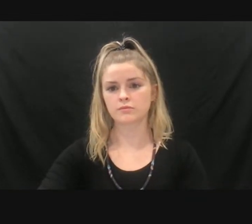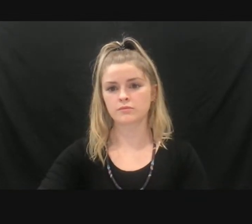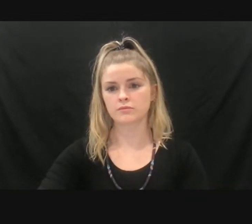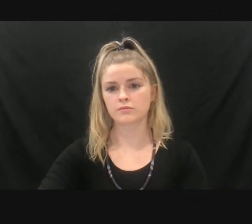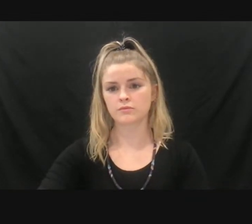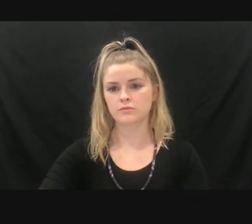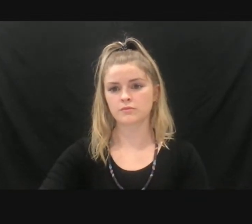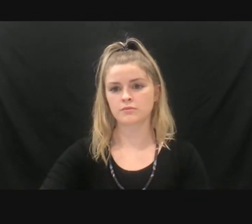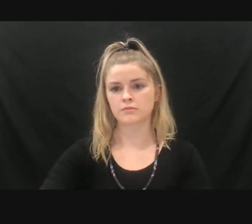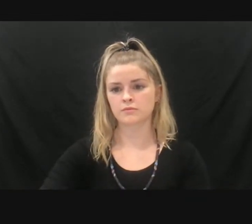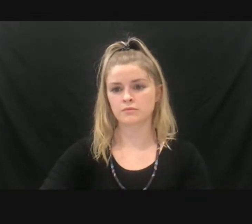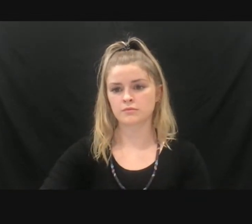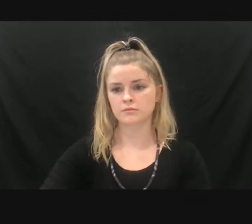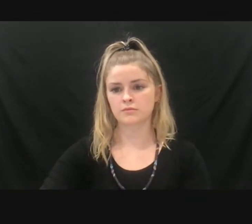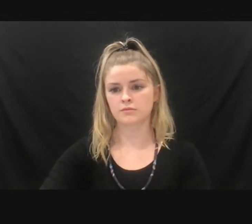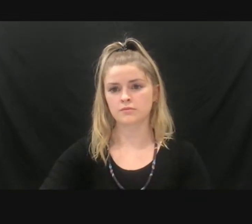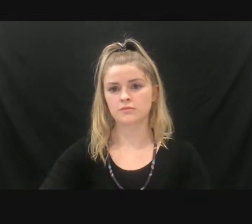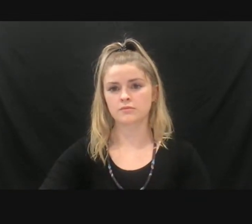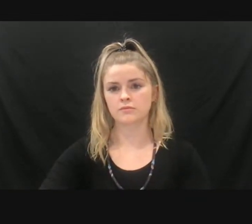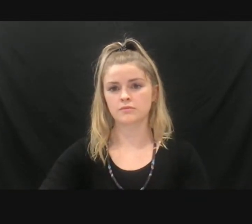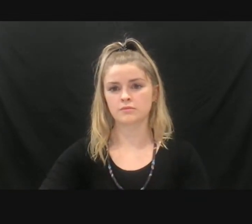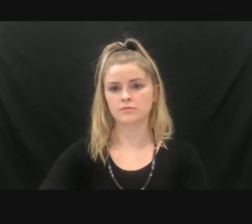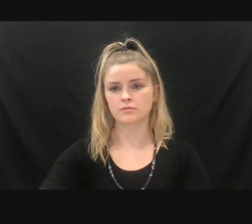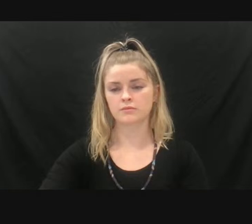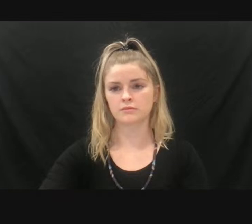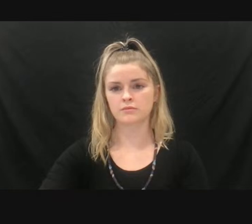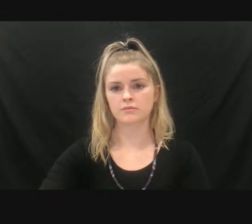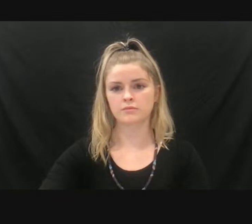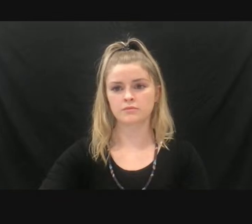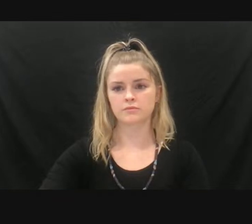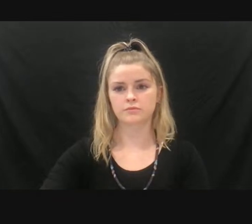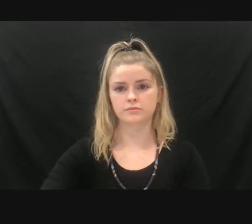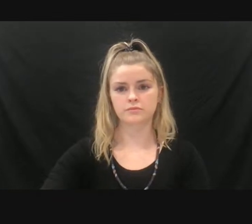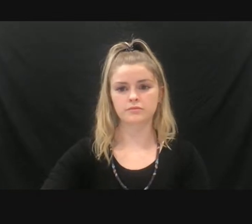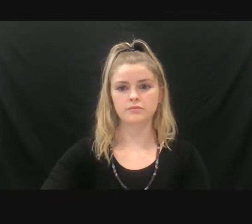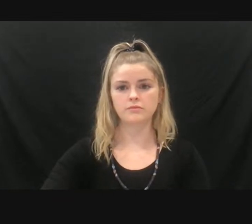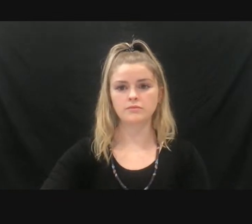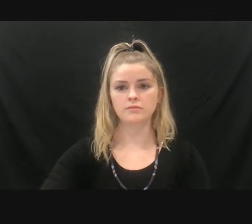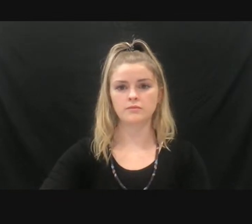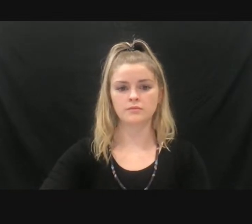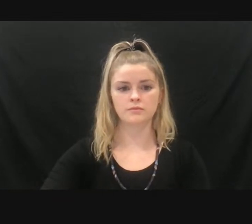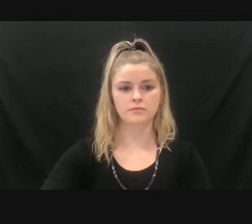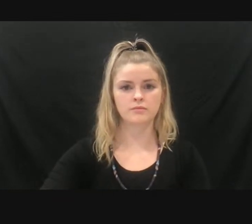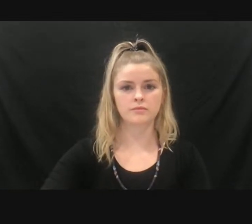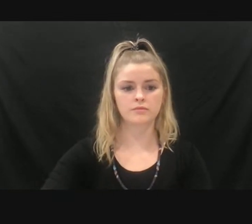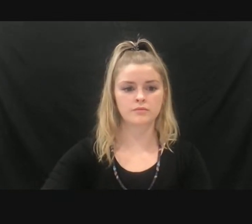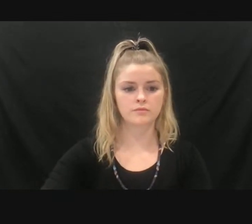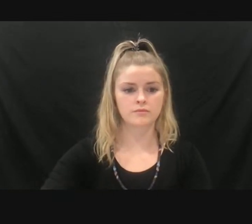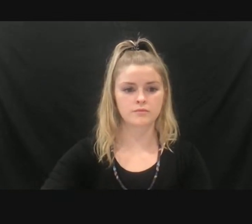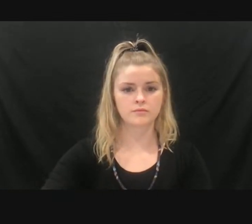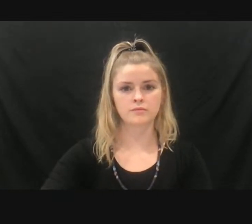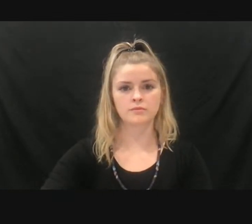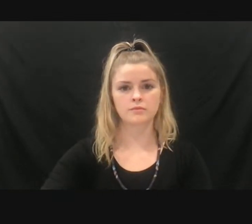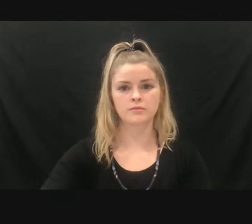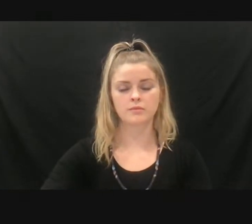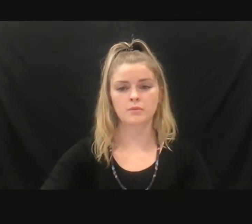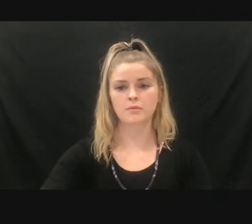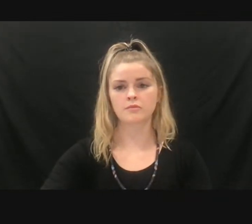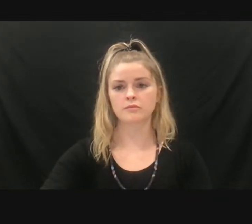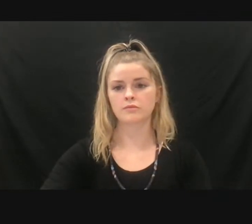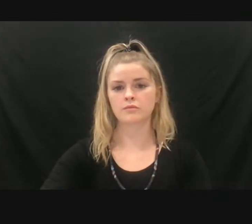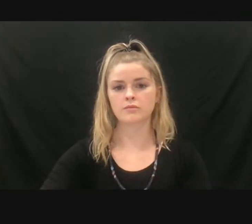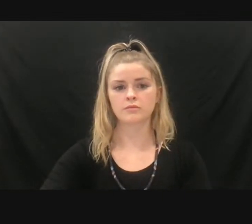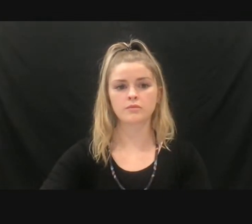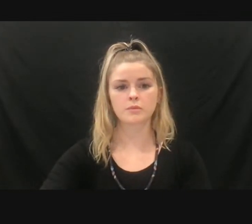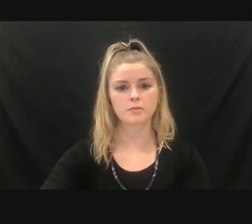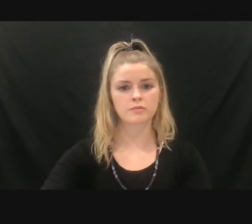history. We at the Maryland's 4 Centuries Project are joining our partners to recognize that this history goes back